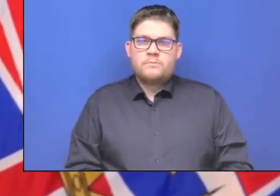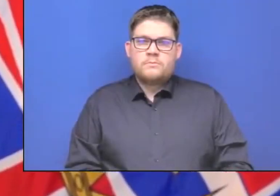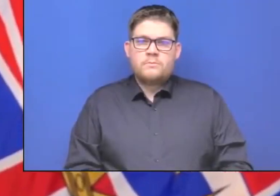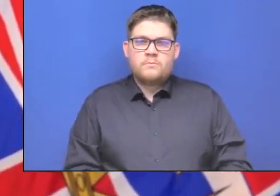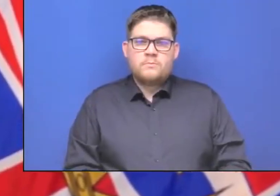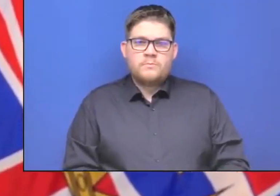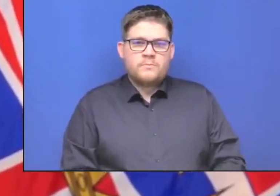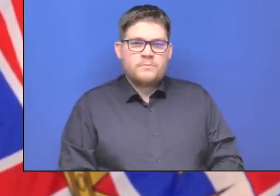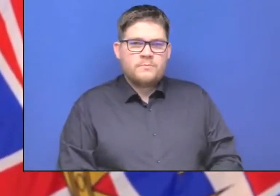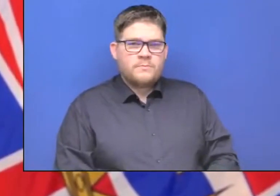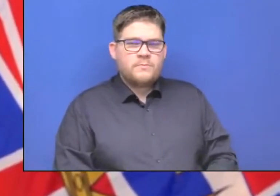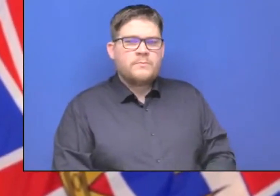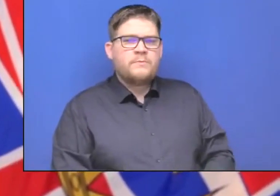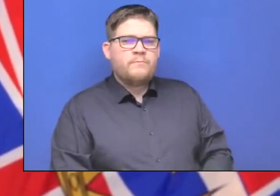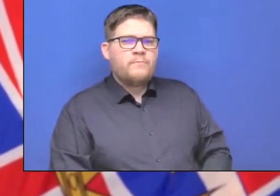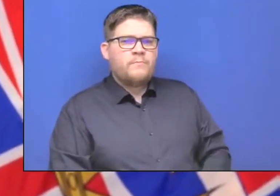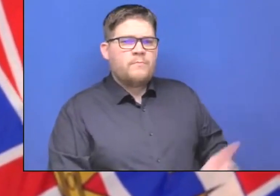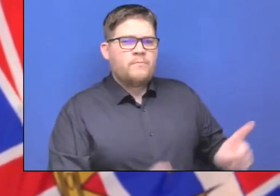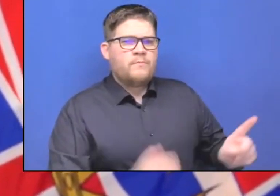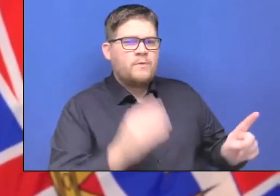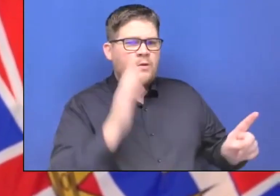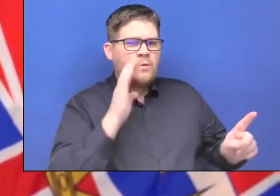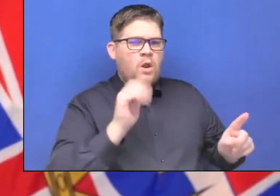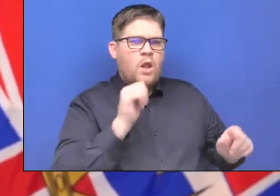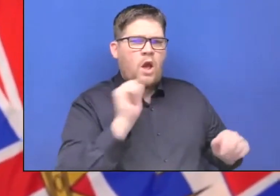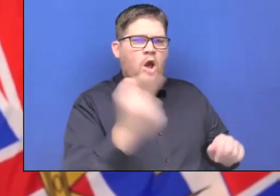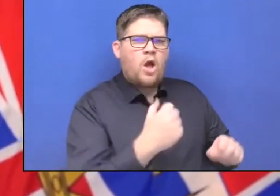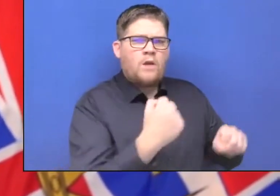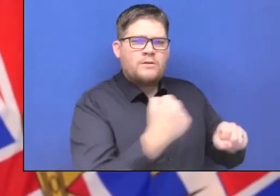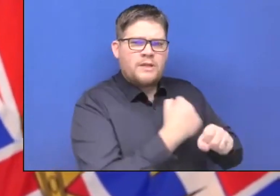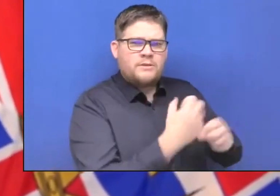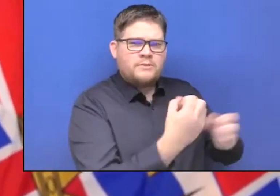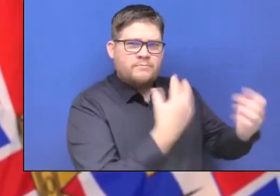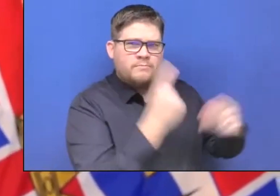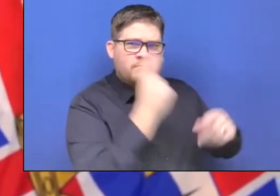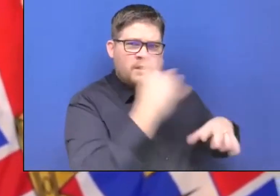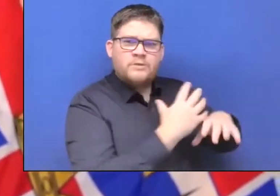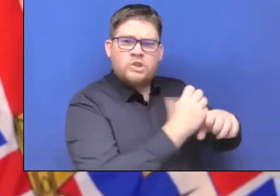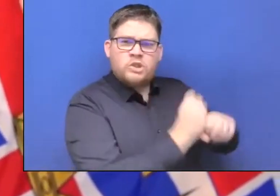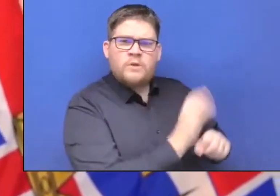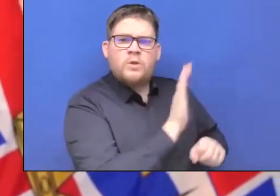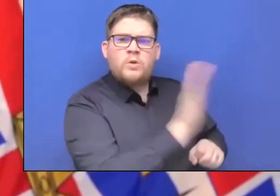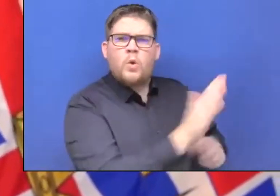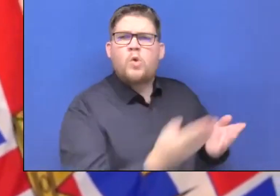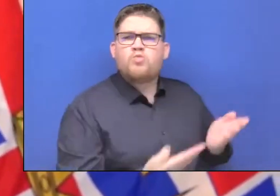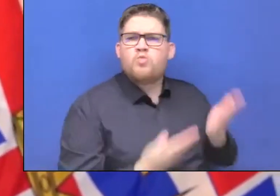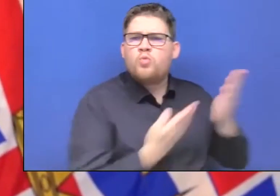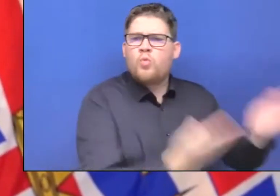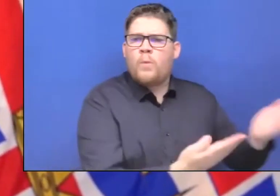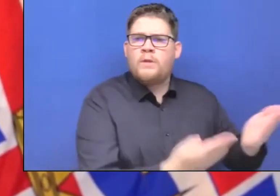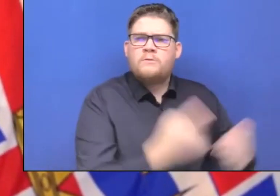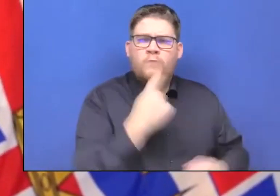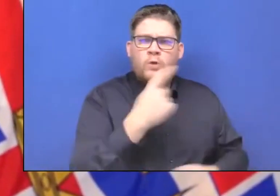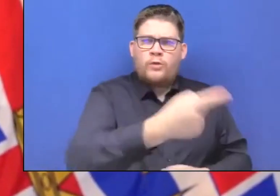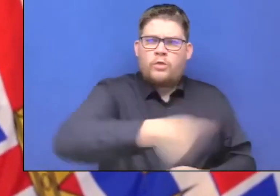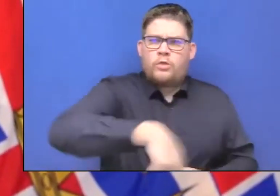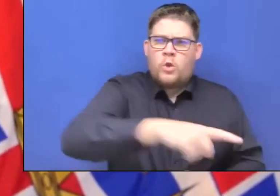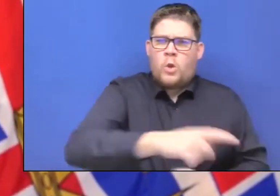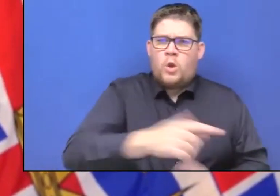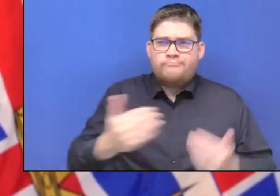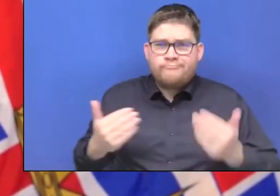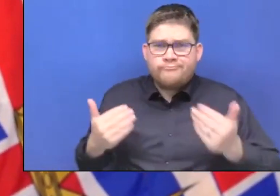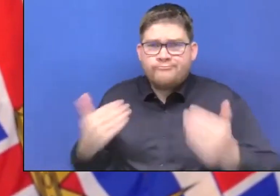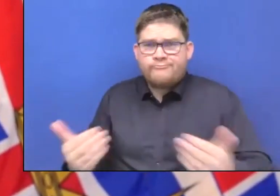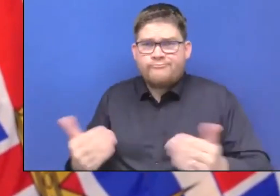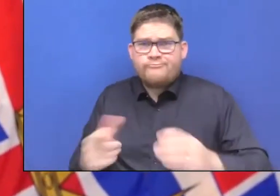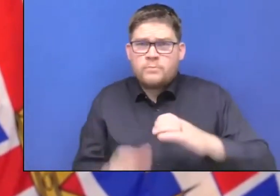I know all the data is not in, but I'm looking for a summary, Dr. Henry, on what your recommendation is to people about whether or not they want